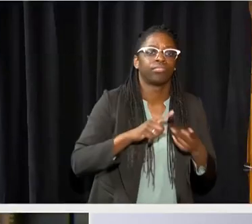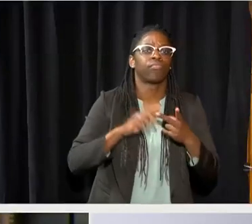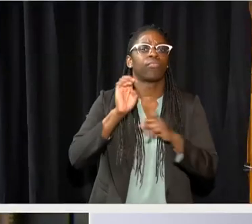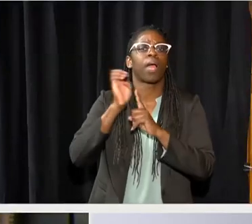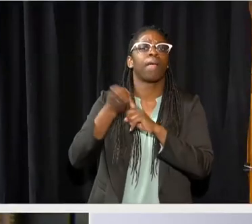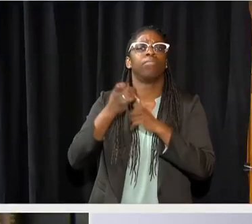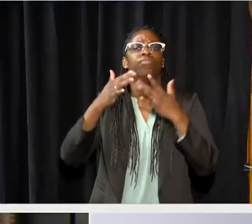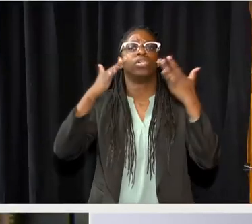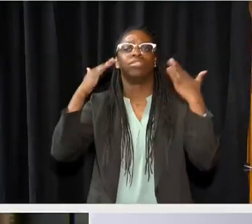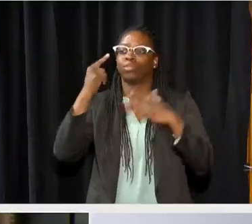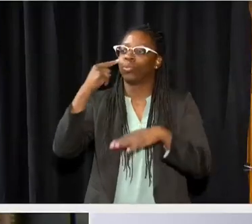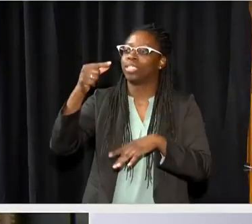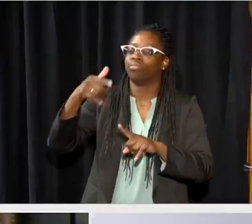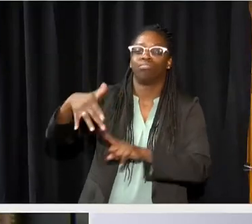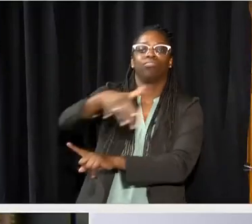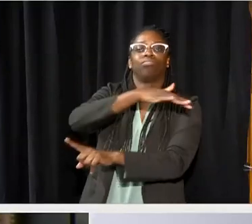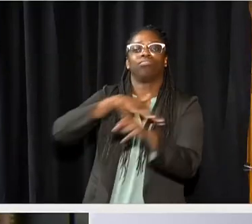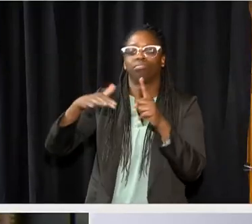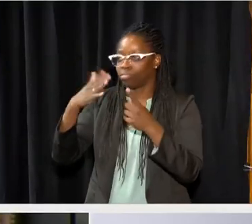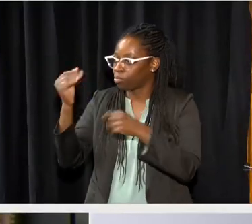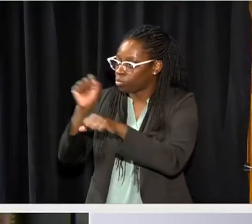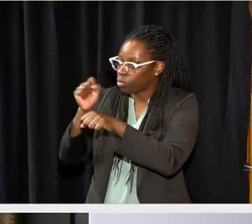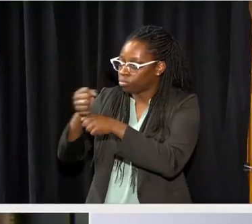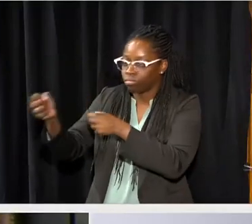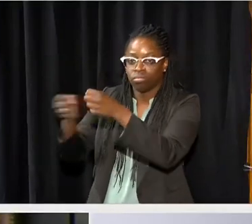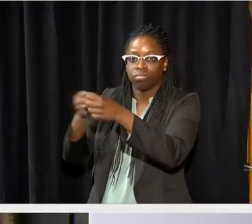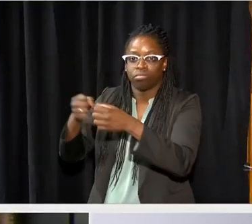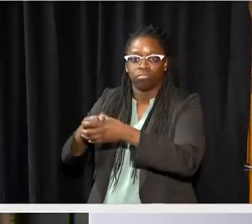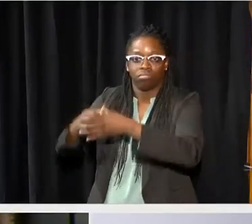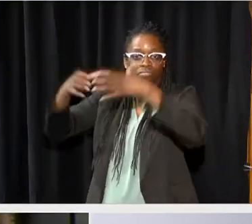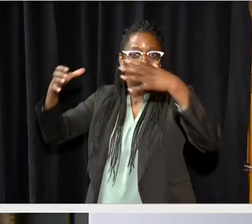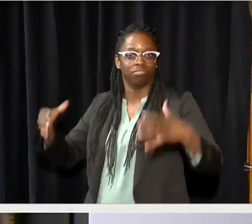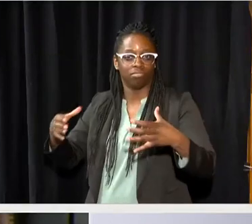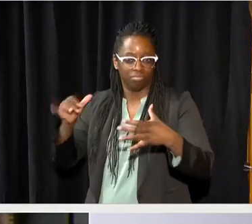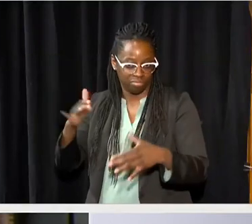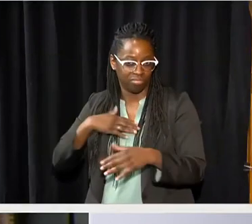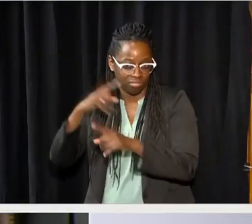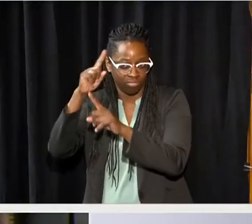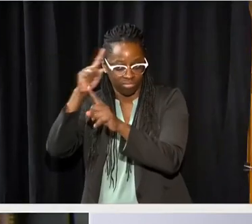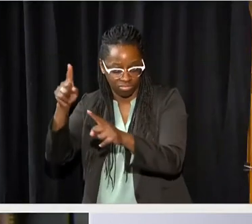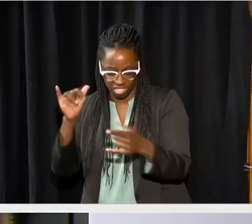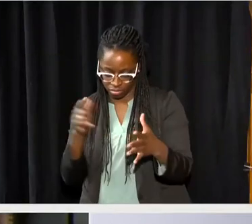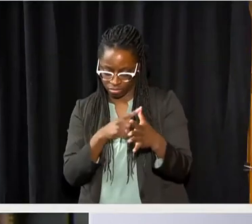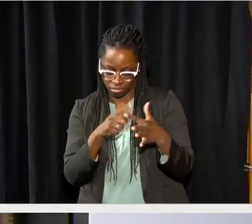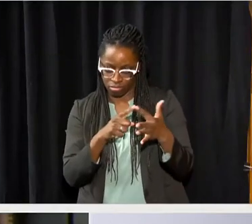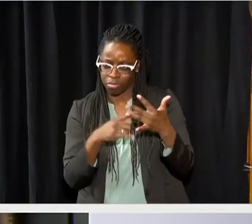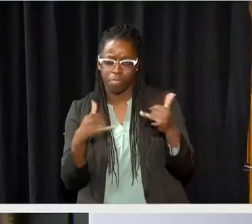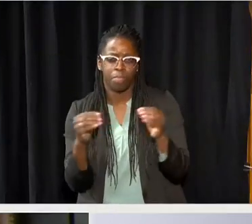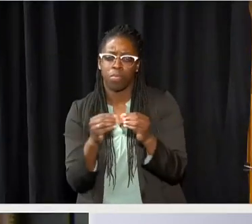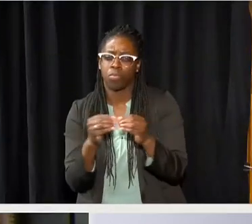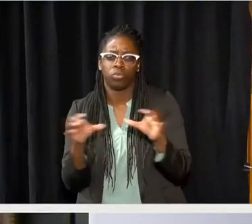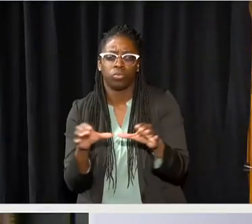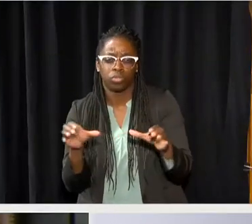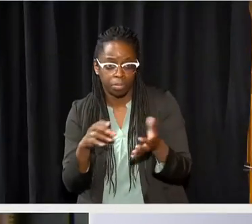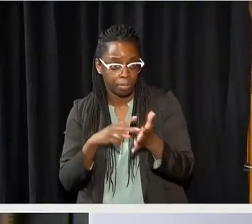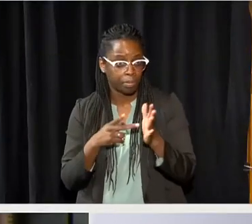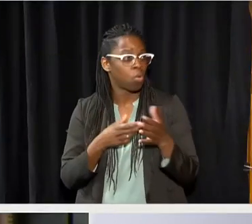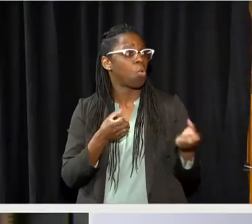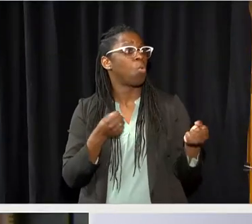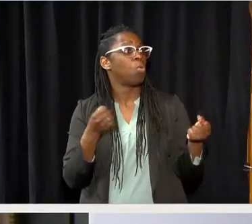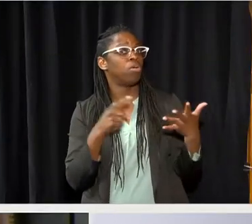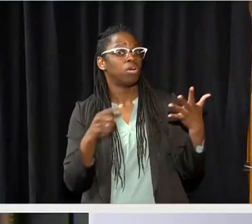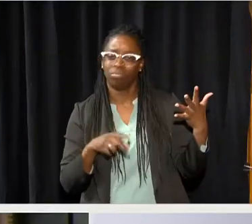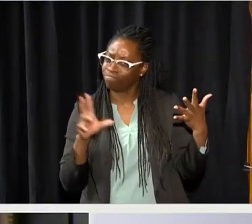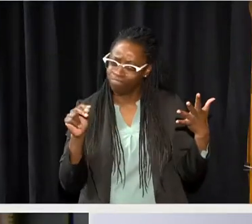state. This is the work ahead of us, and there's no time to wait. It